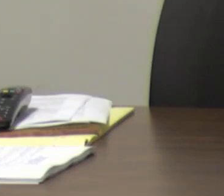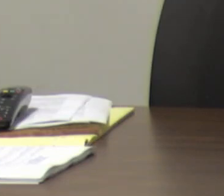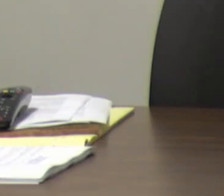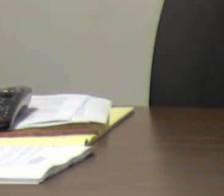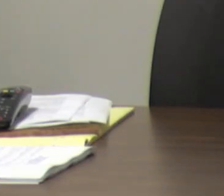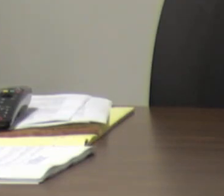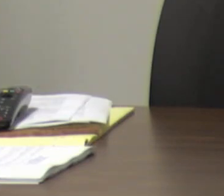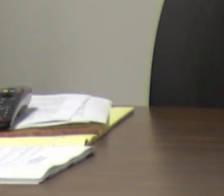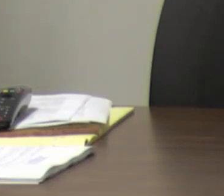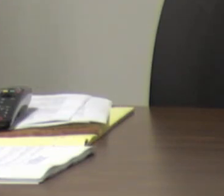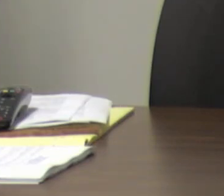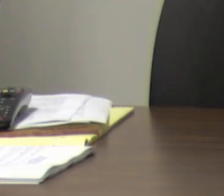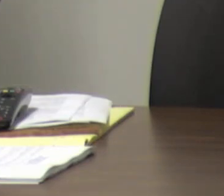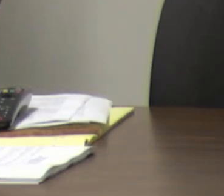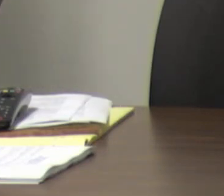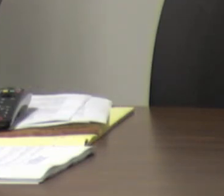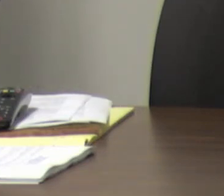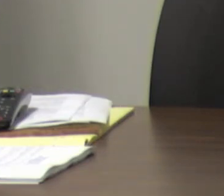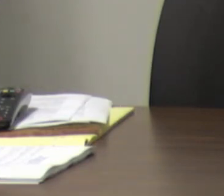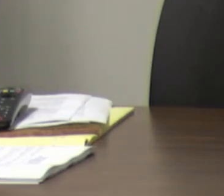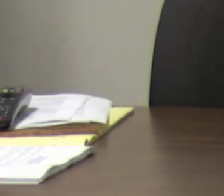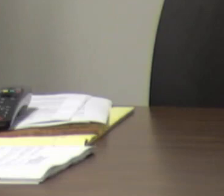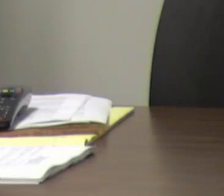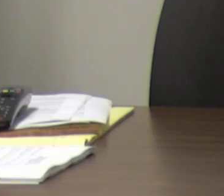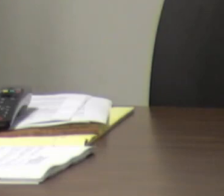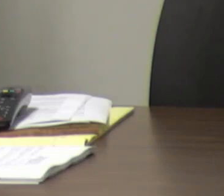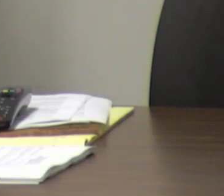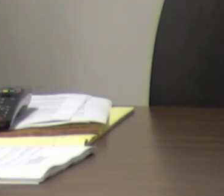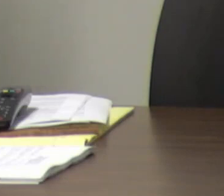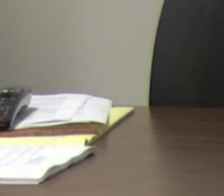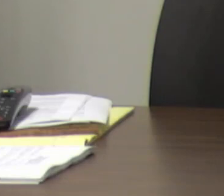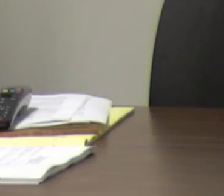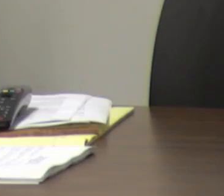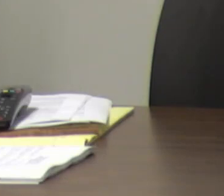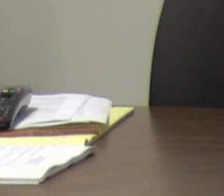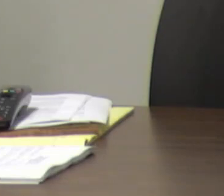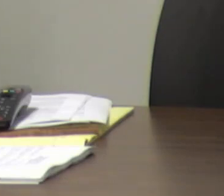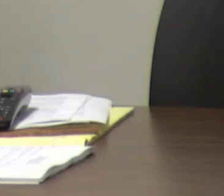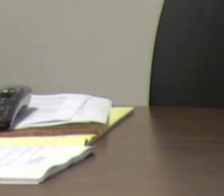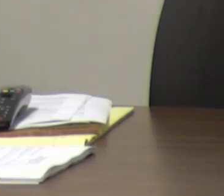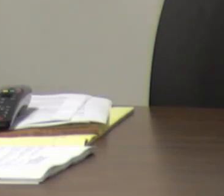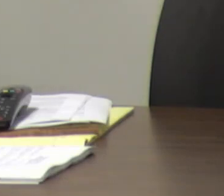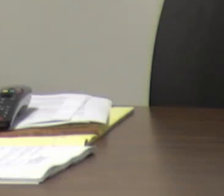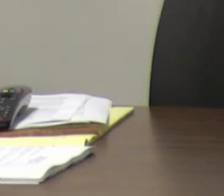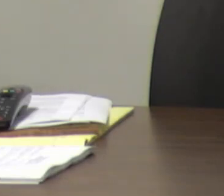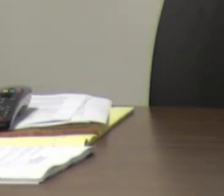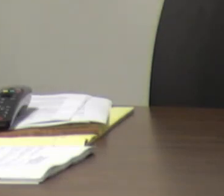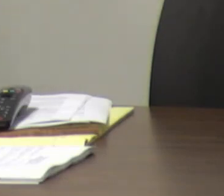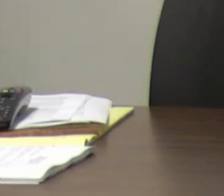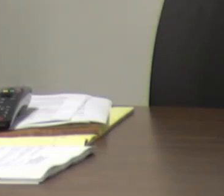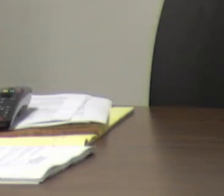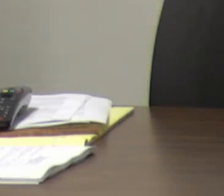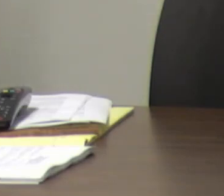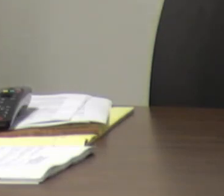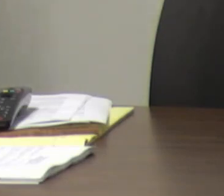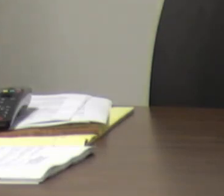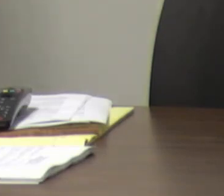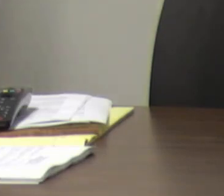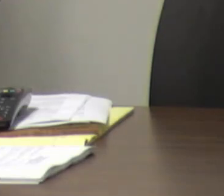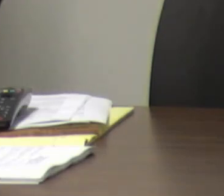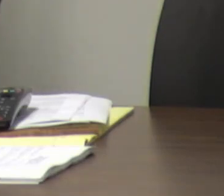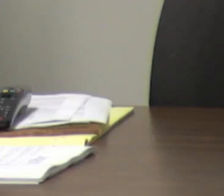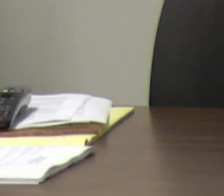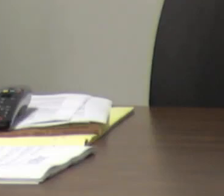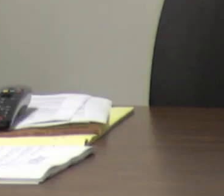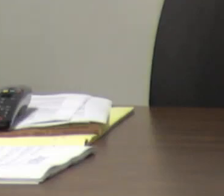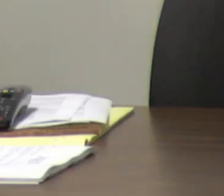you voted 1.4 we've only ever voted one point before it's but it's a it's a decision right this point I